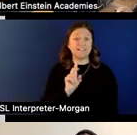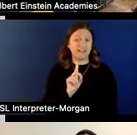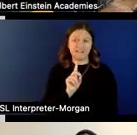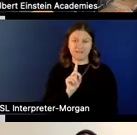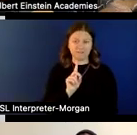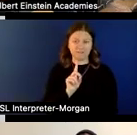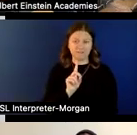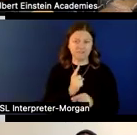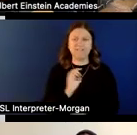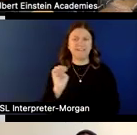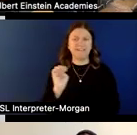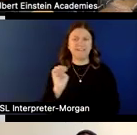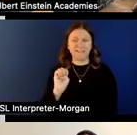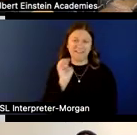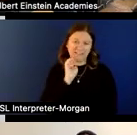E,